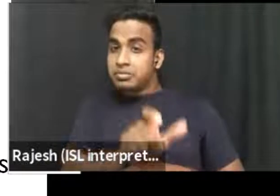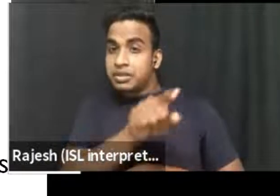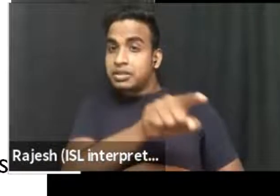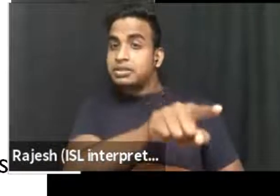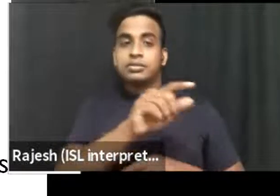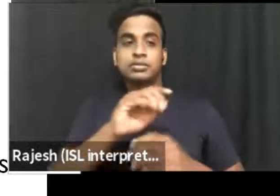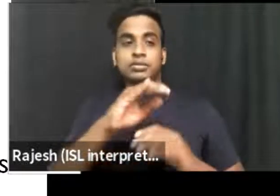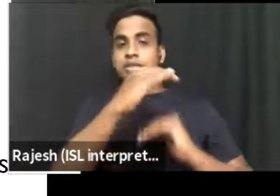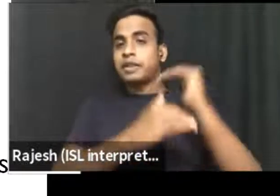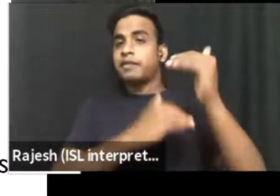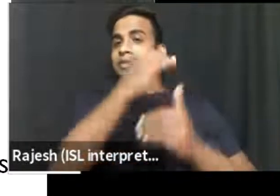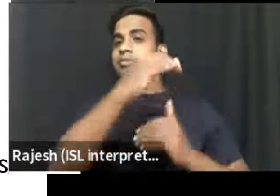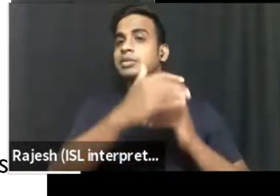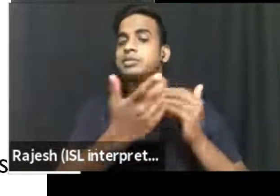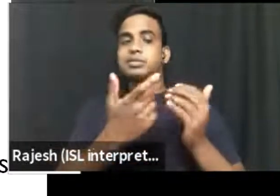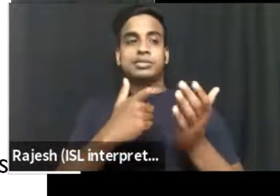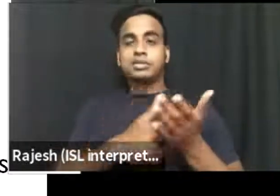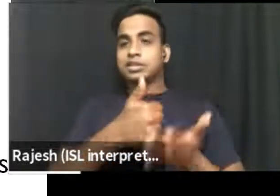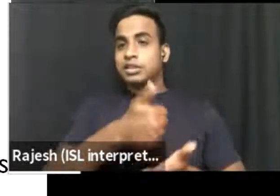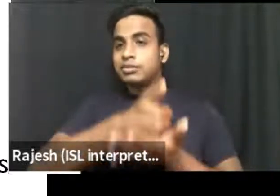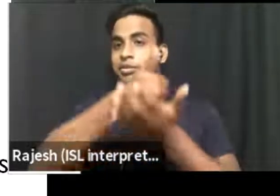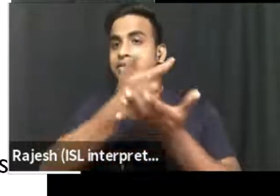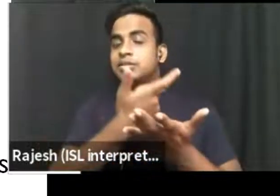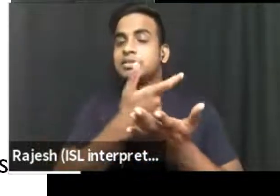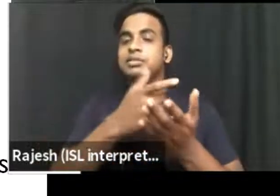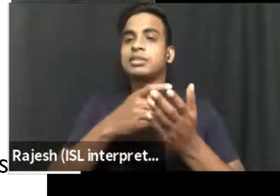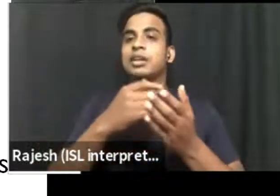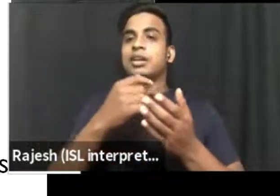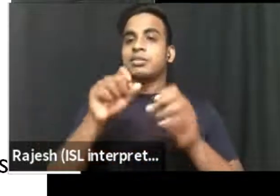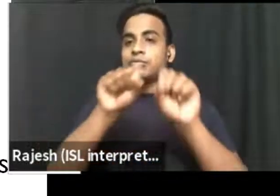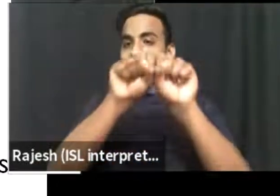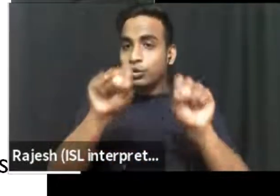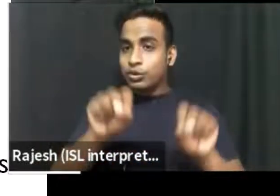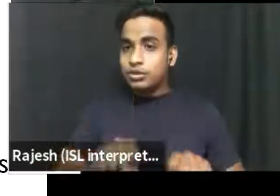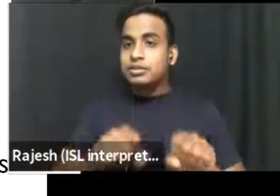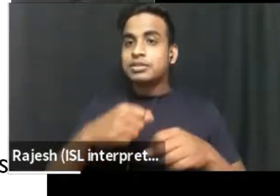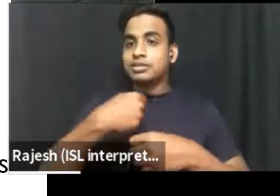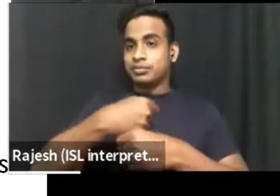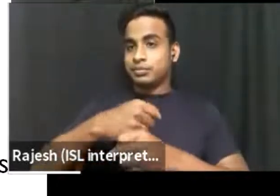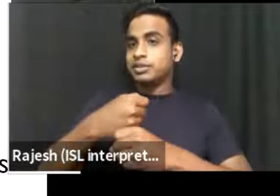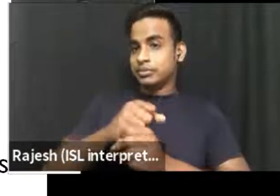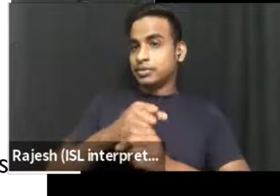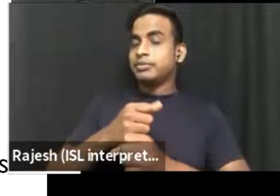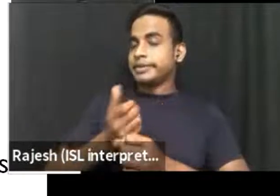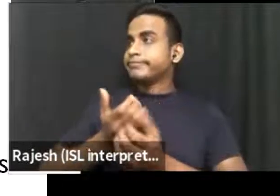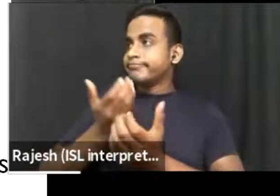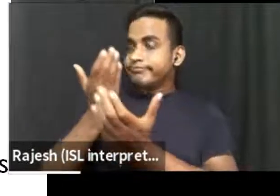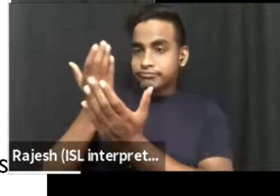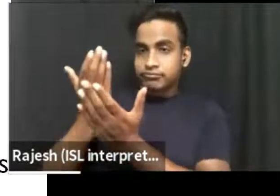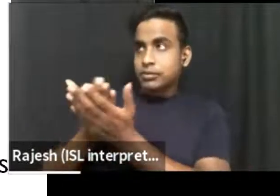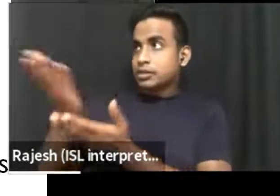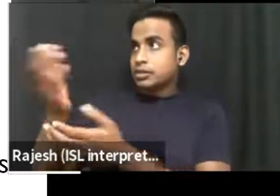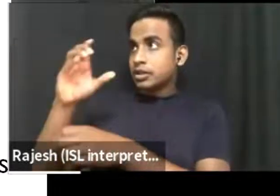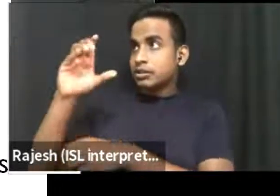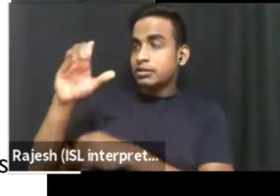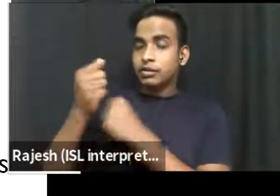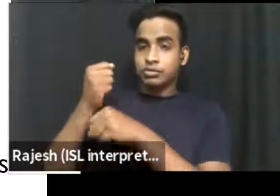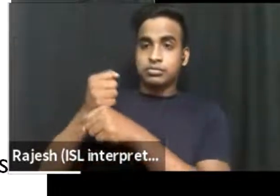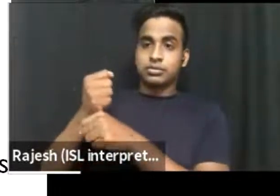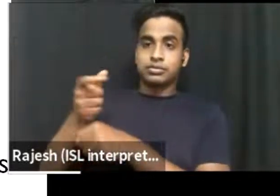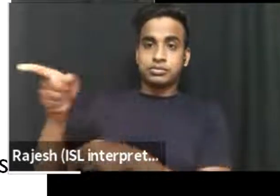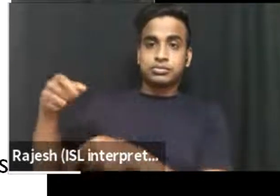within CBR or within rehabilitation programs, which is more an individualized development model. How can